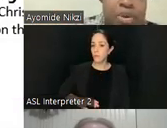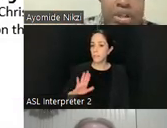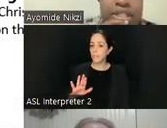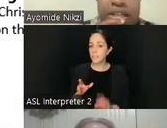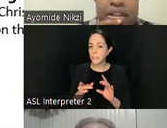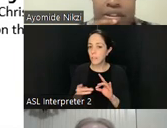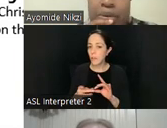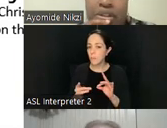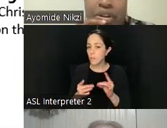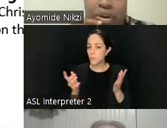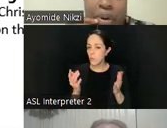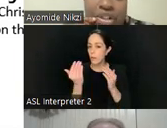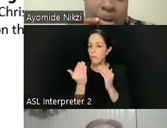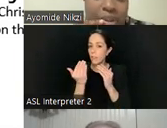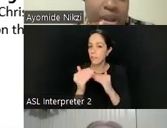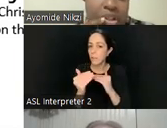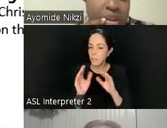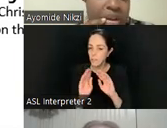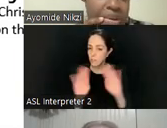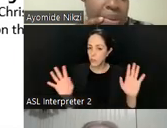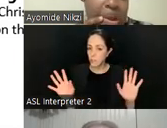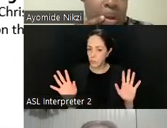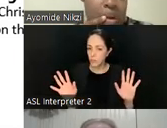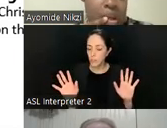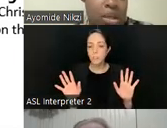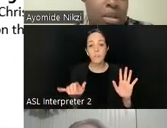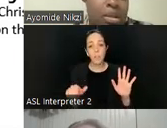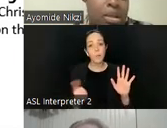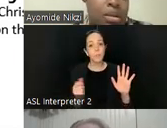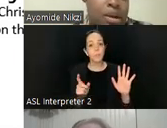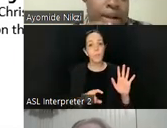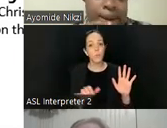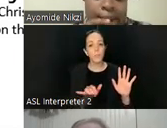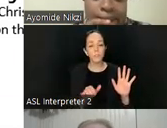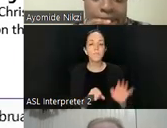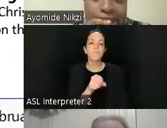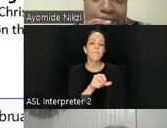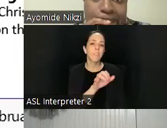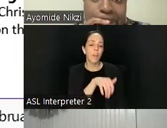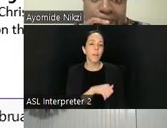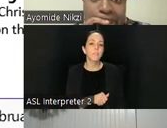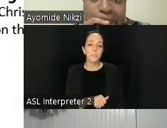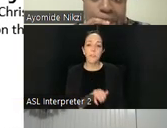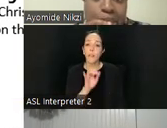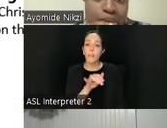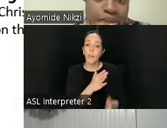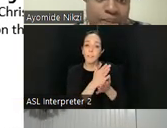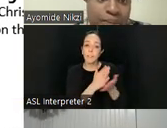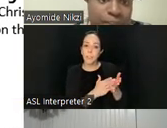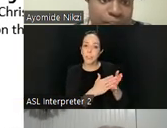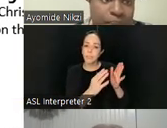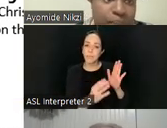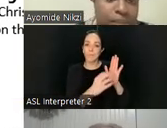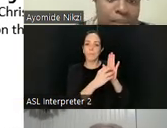of transparency? I think that was another question that was also in there as well. Yeah, so this section is the section on limits